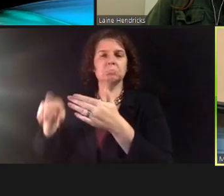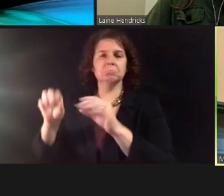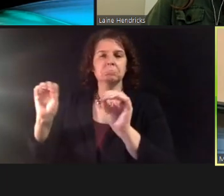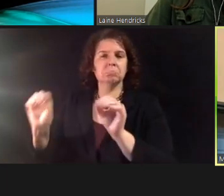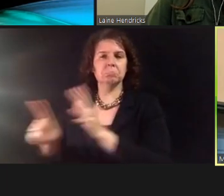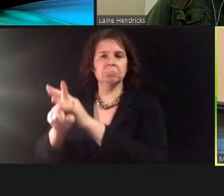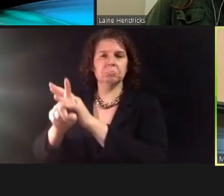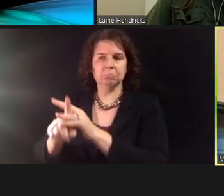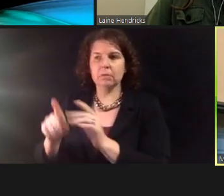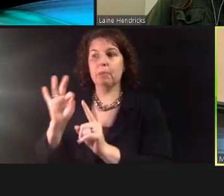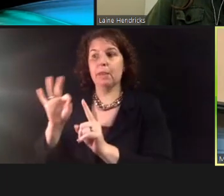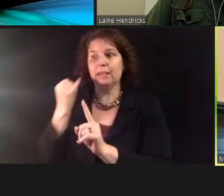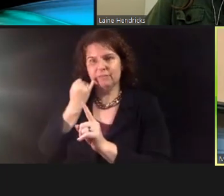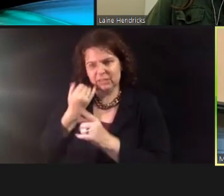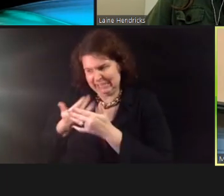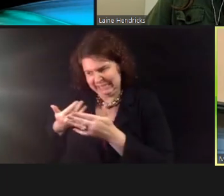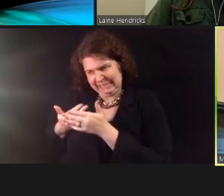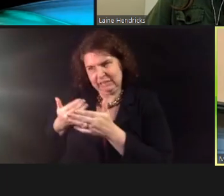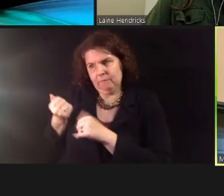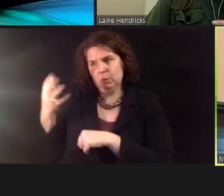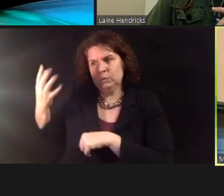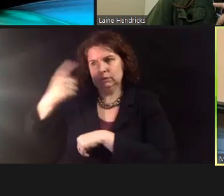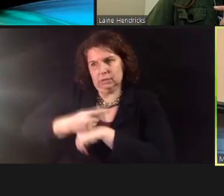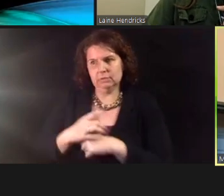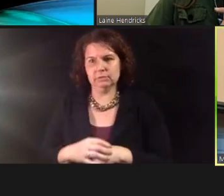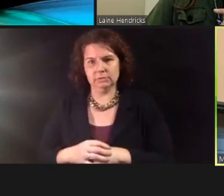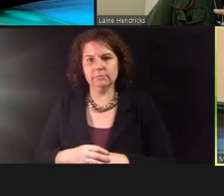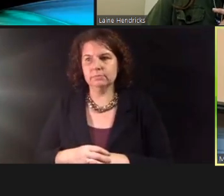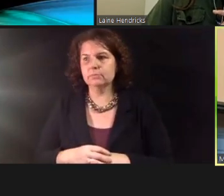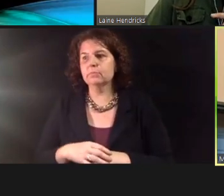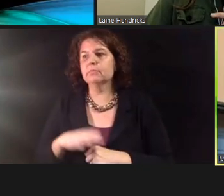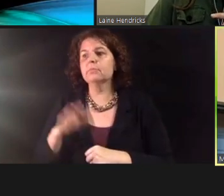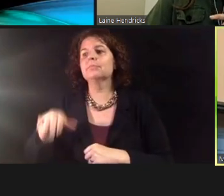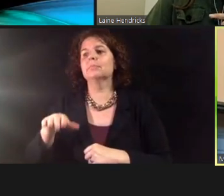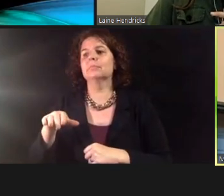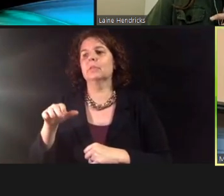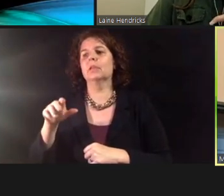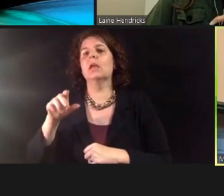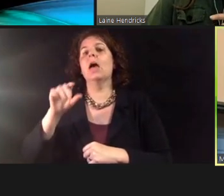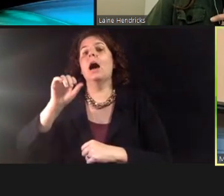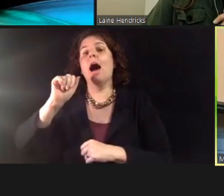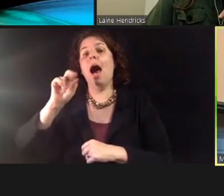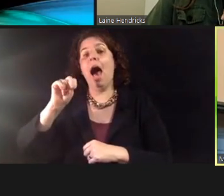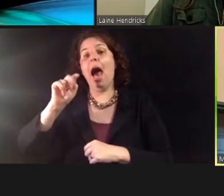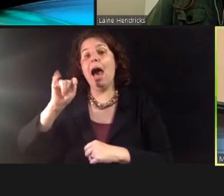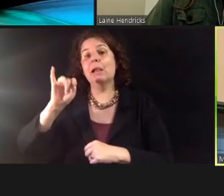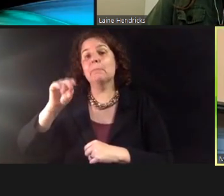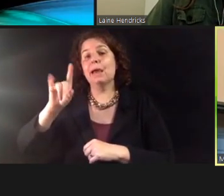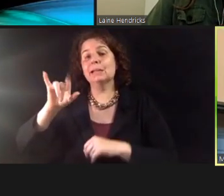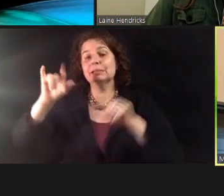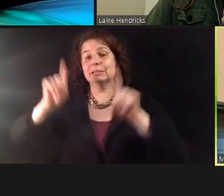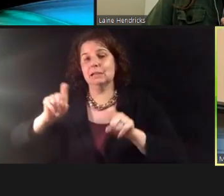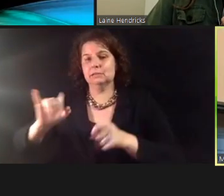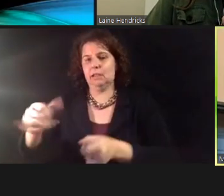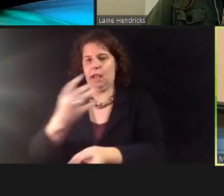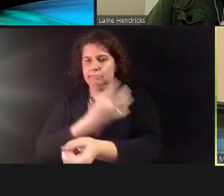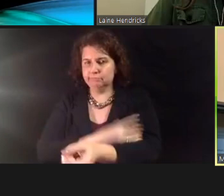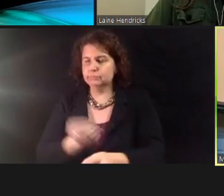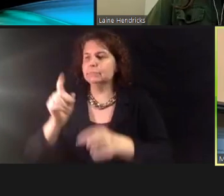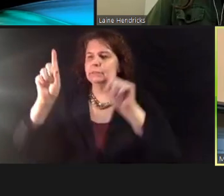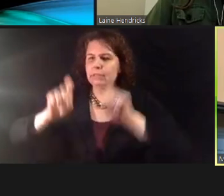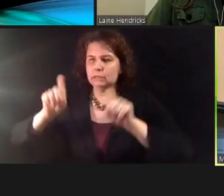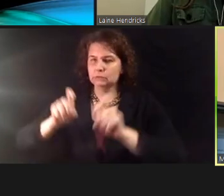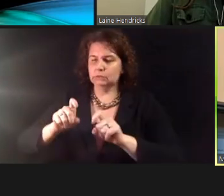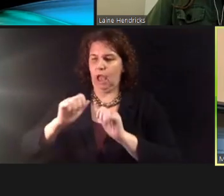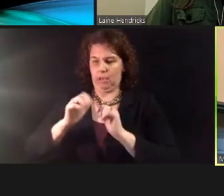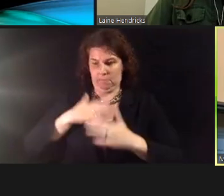that measures your body's immune response to having been infected, and that's a test that is not